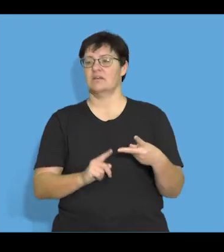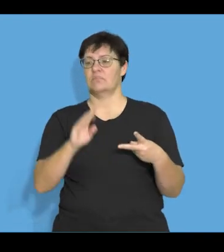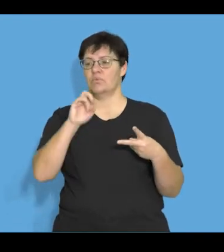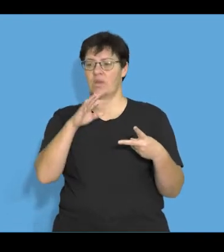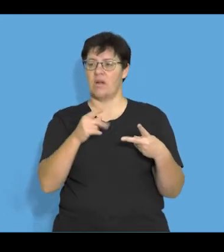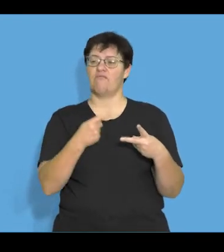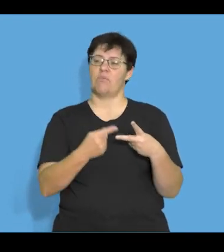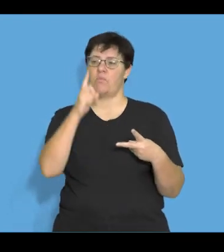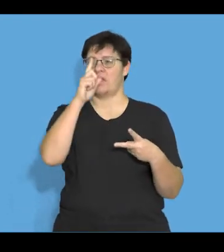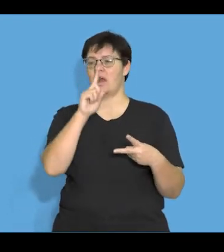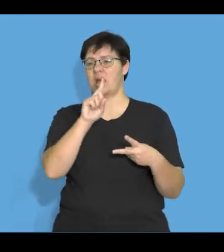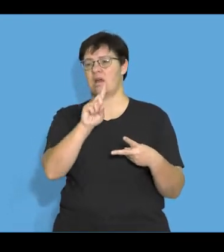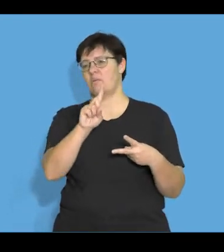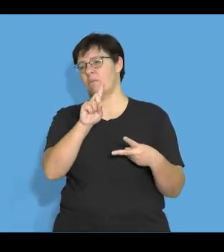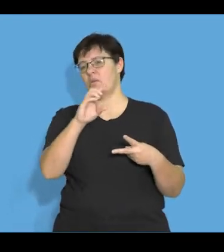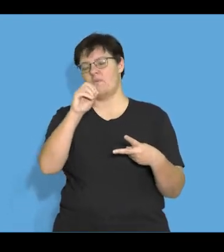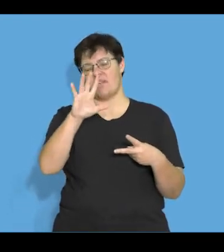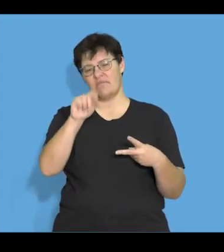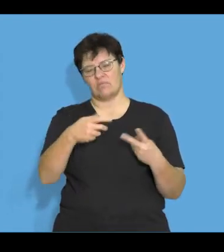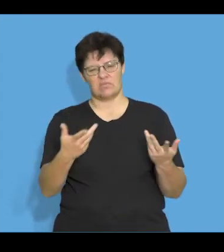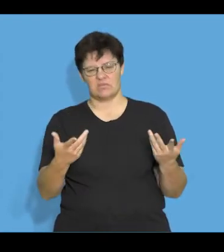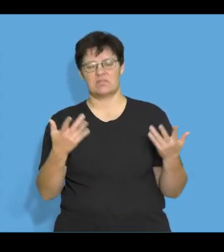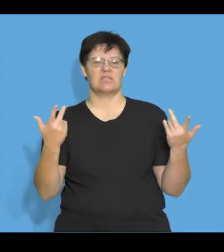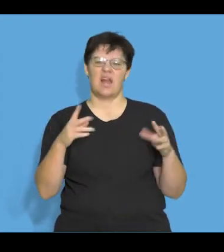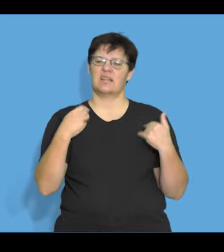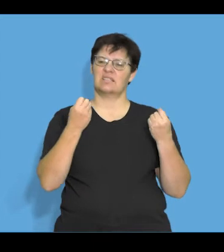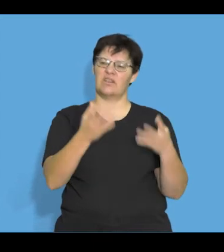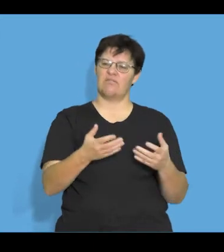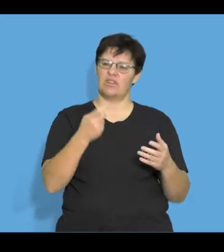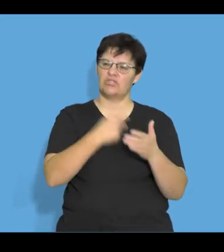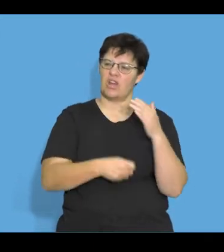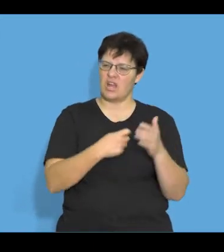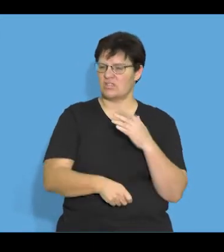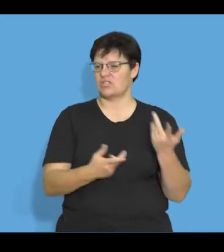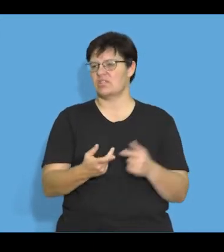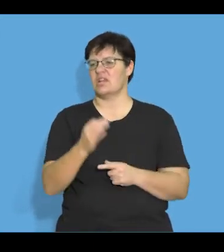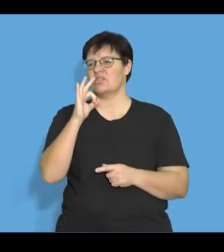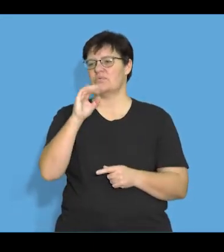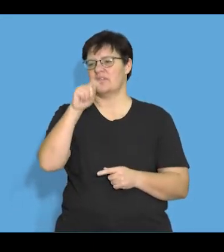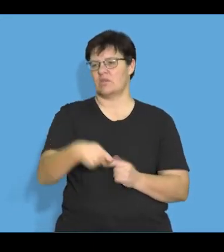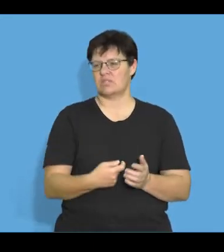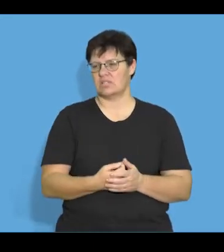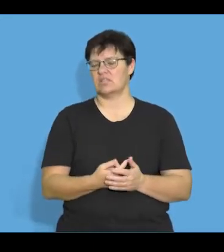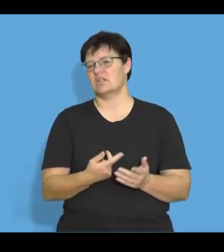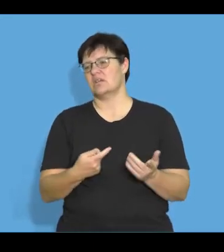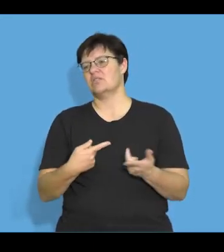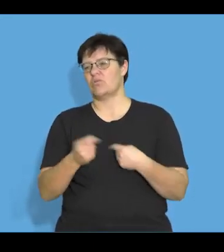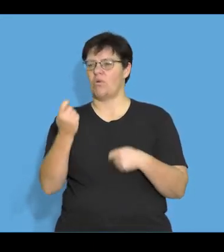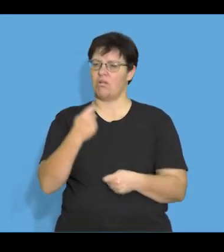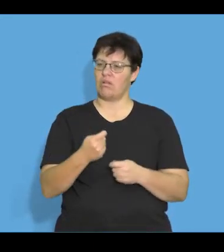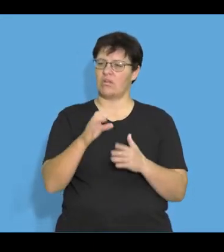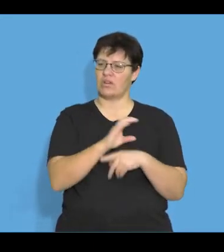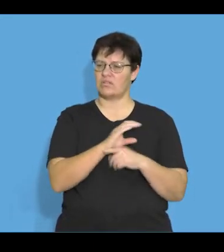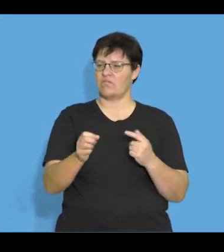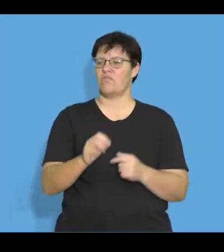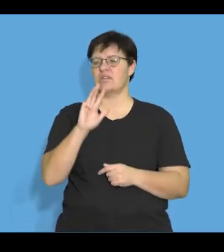for 105,000. The invoice includes delivery charges and a trade discount of 3,000. Sold goods on credit to S. Naidu